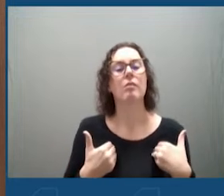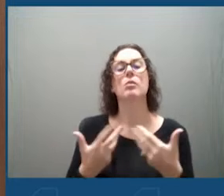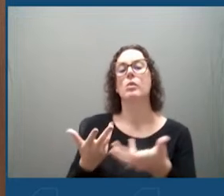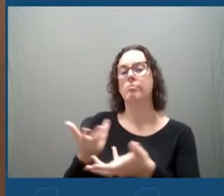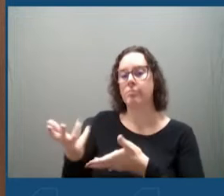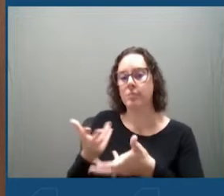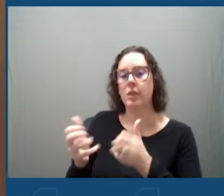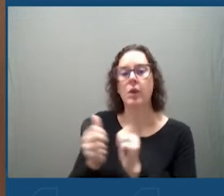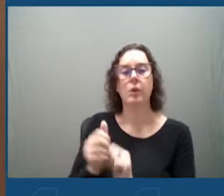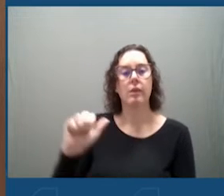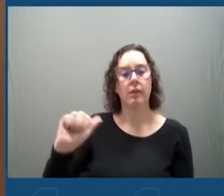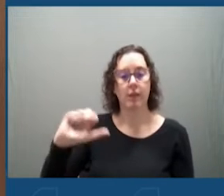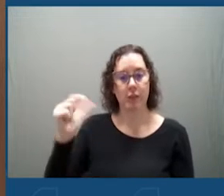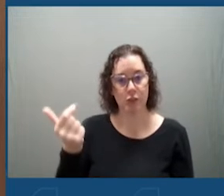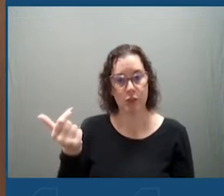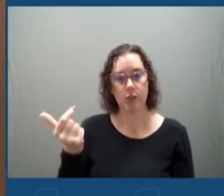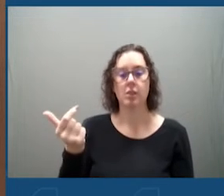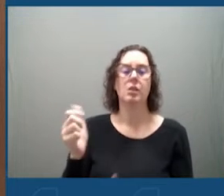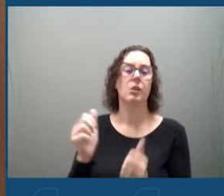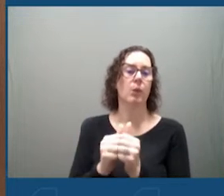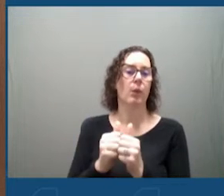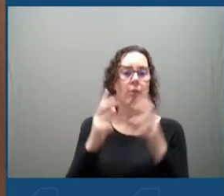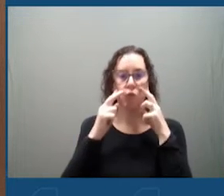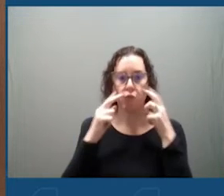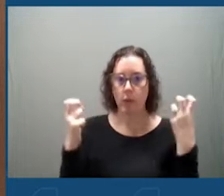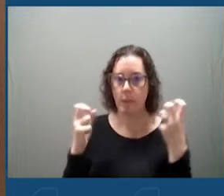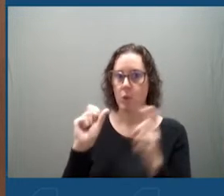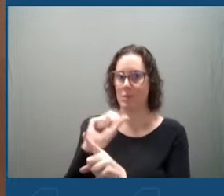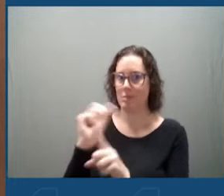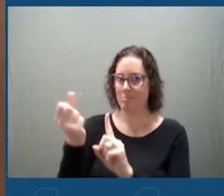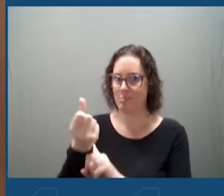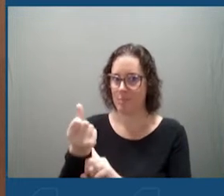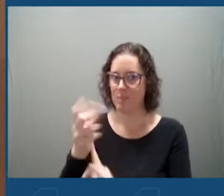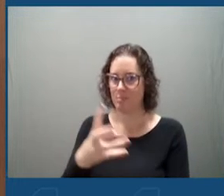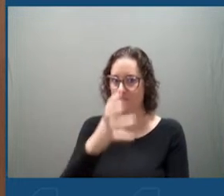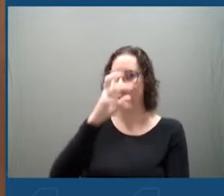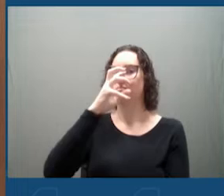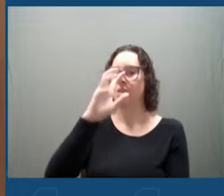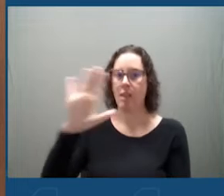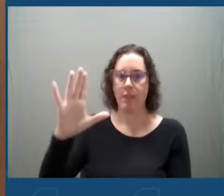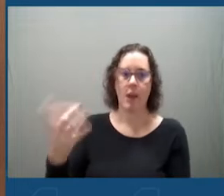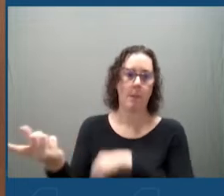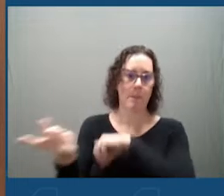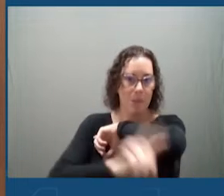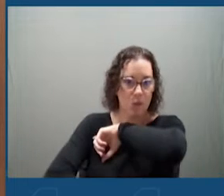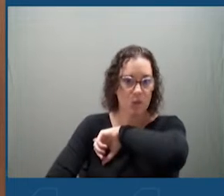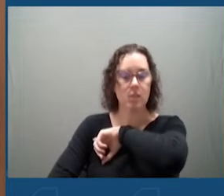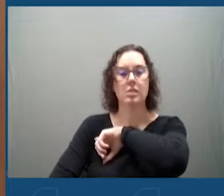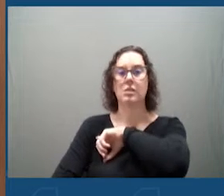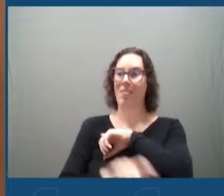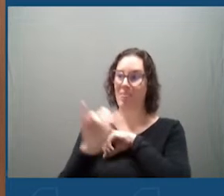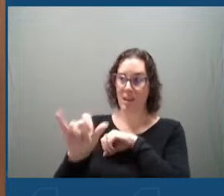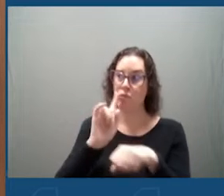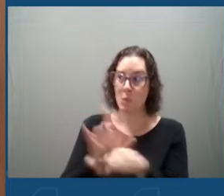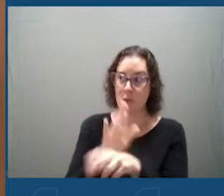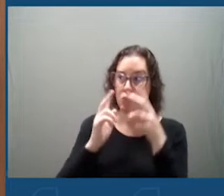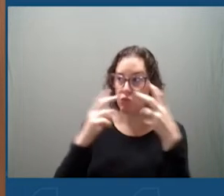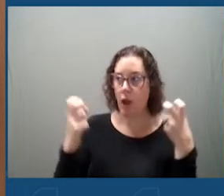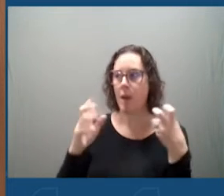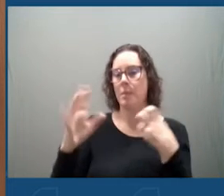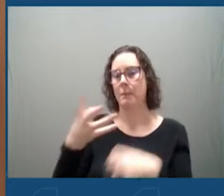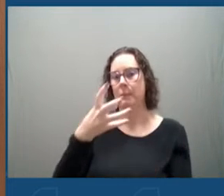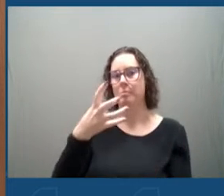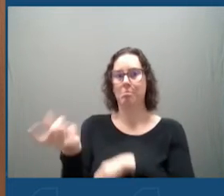on some criminal sanctions and strengthening the criminal penalties and treat this like the crime that it is. We